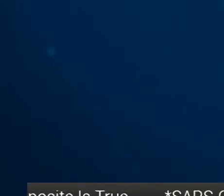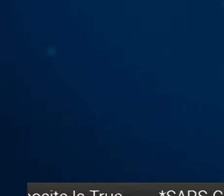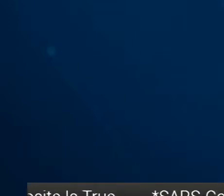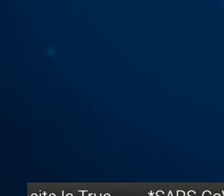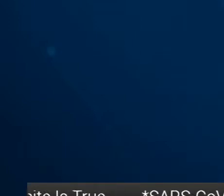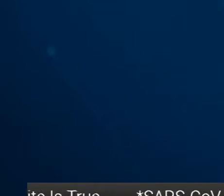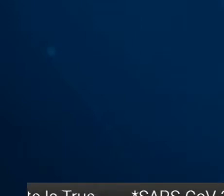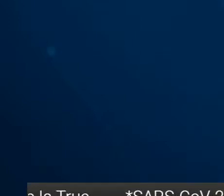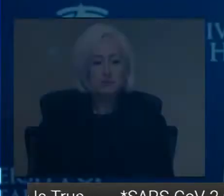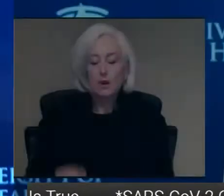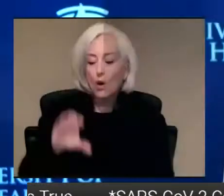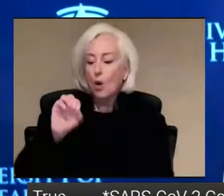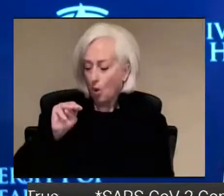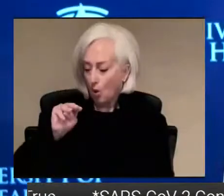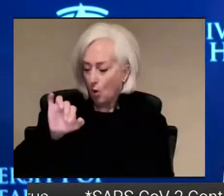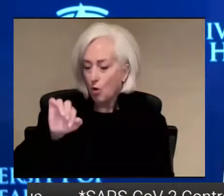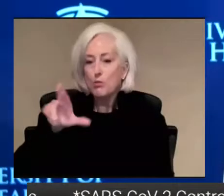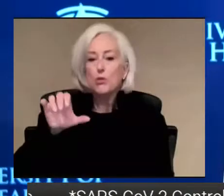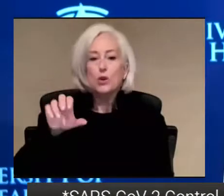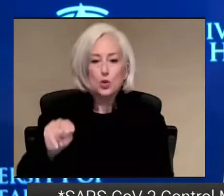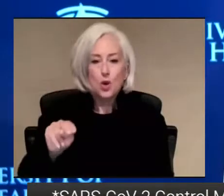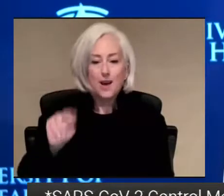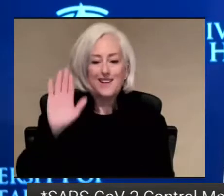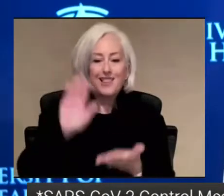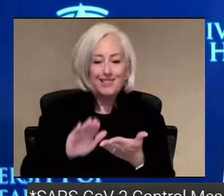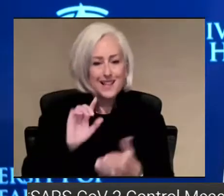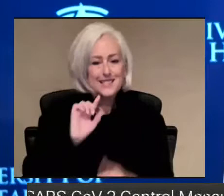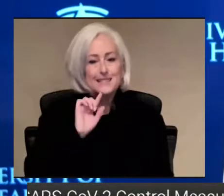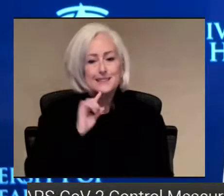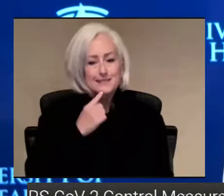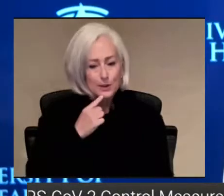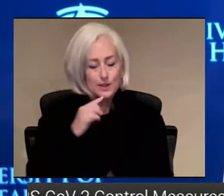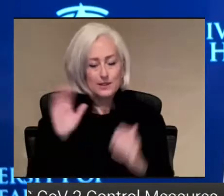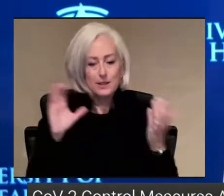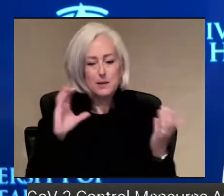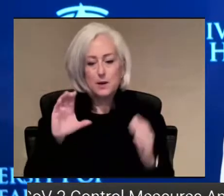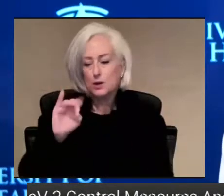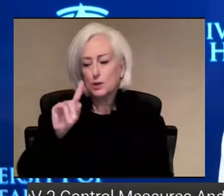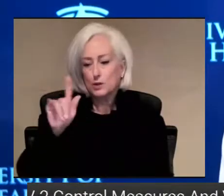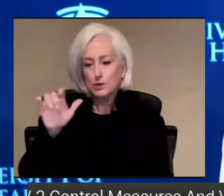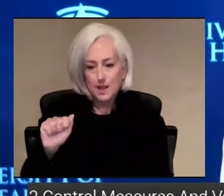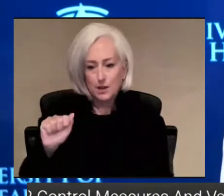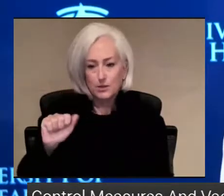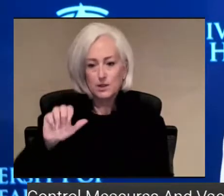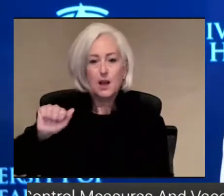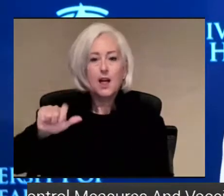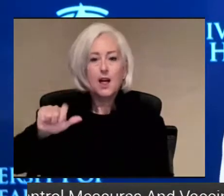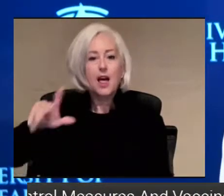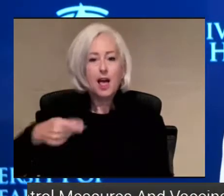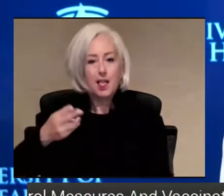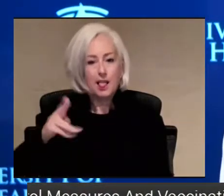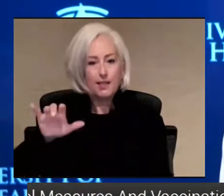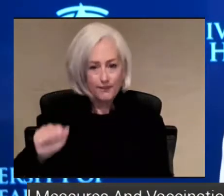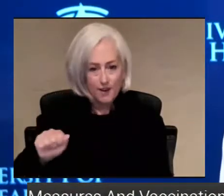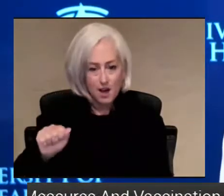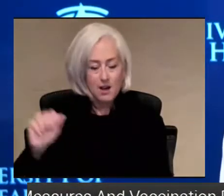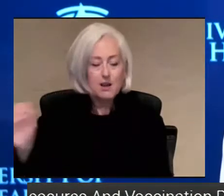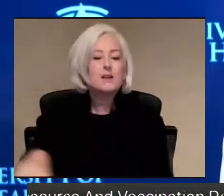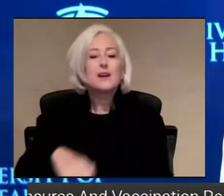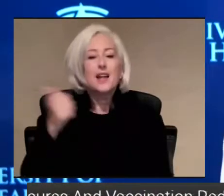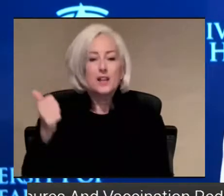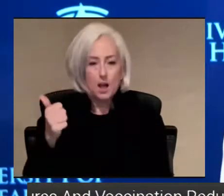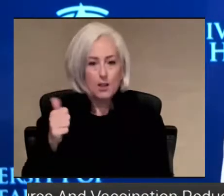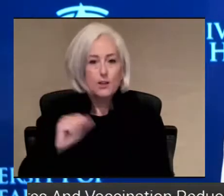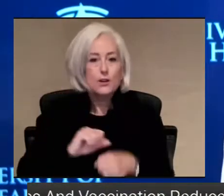Omicron was less severe in many ways than the Delta or the Alpha or the original variants. But at the end of the day, the death rate